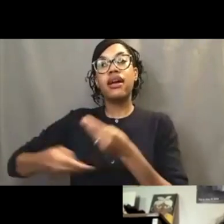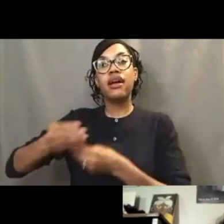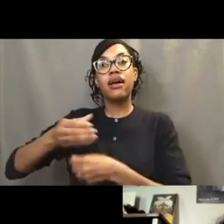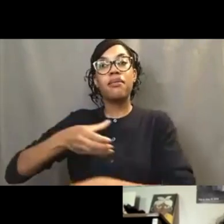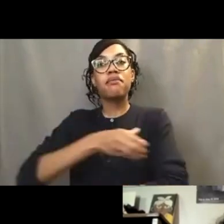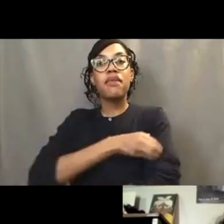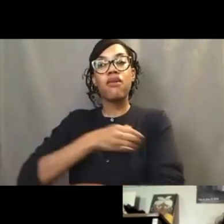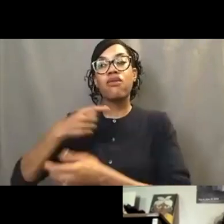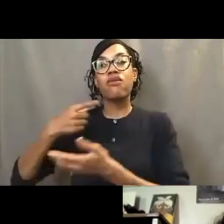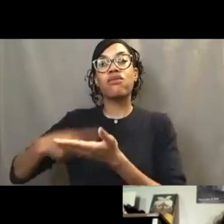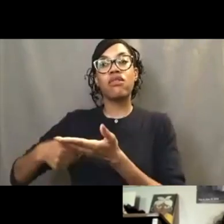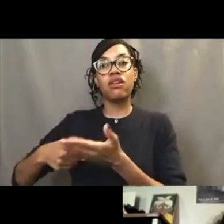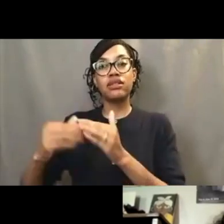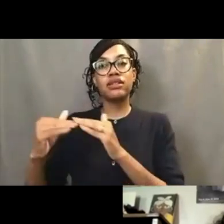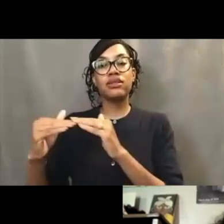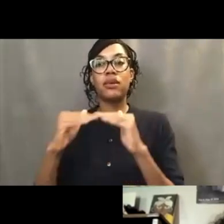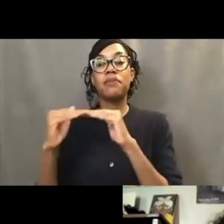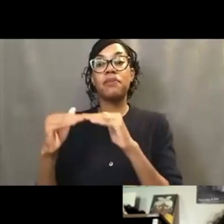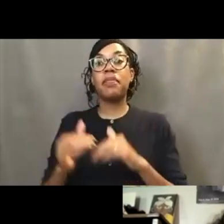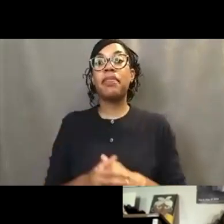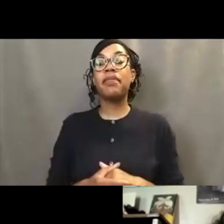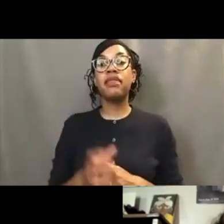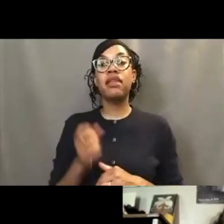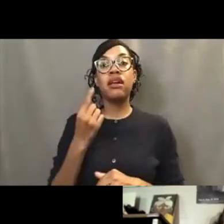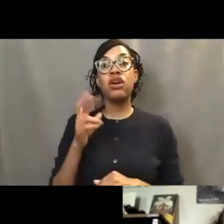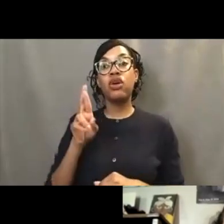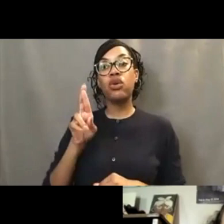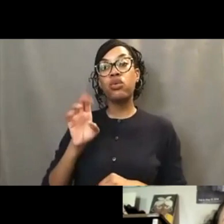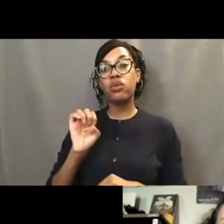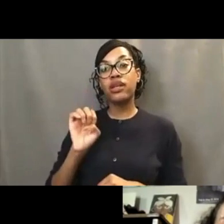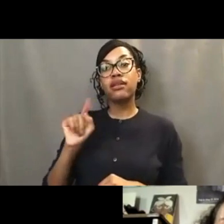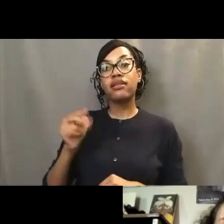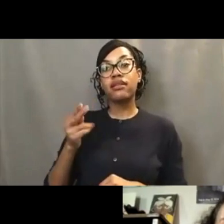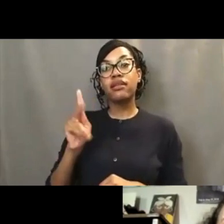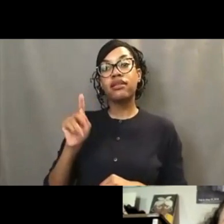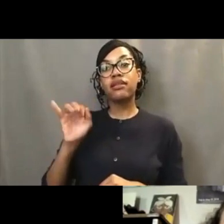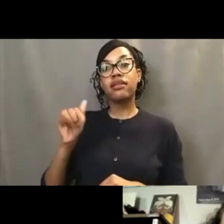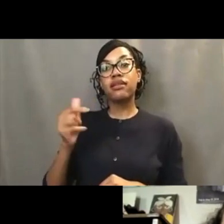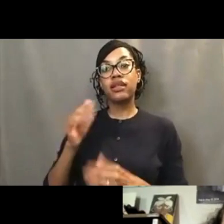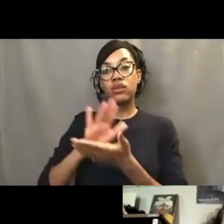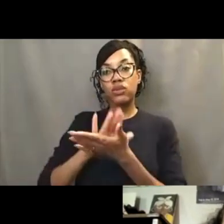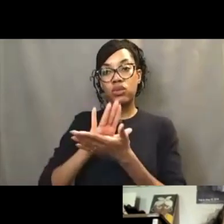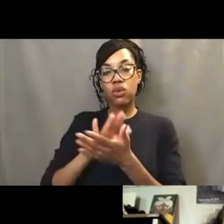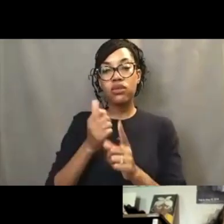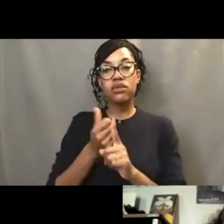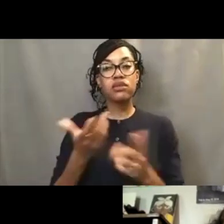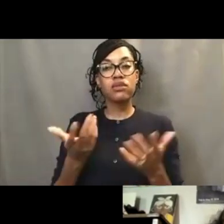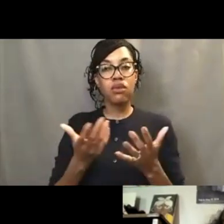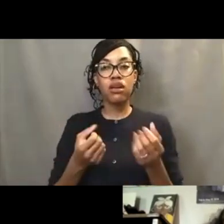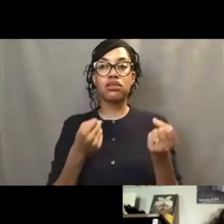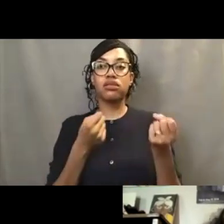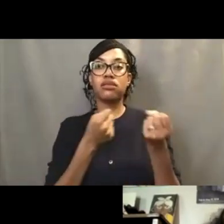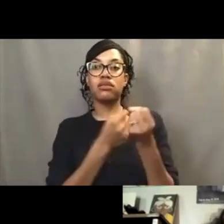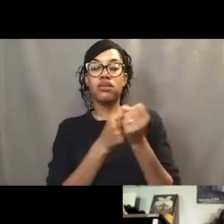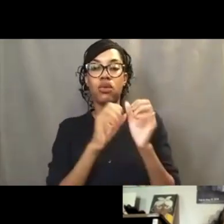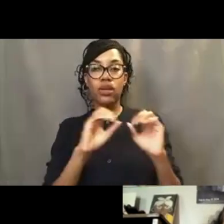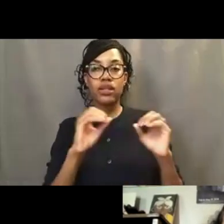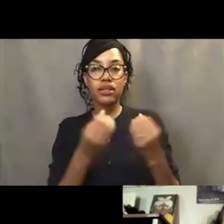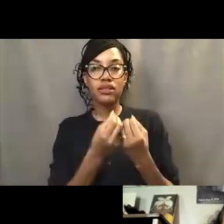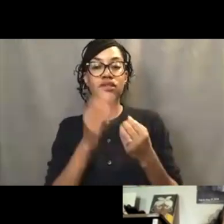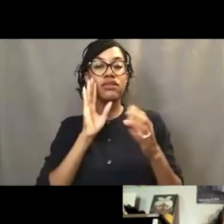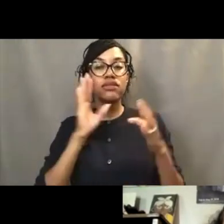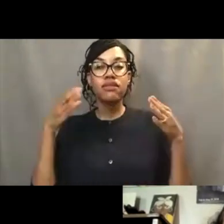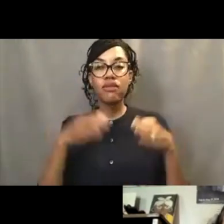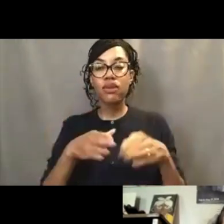Rethinking Schools is a nonprofit publisher and advocacy organization dedicated to sustaining and strengthening